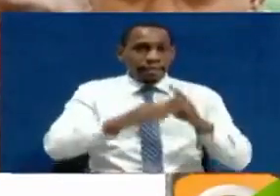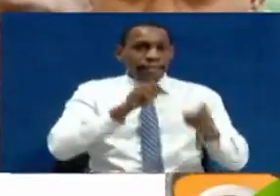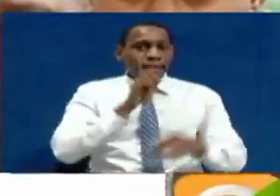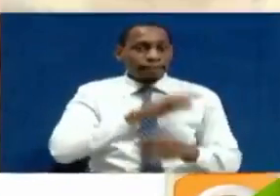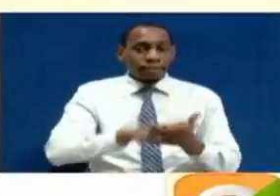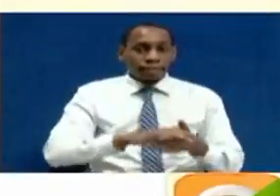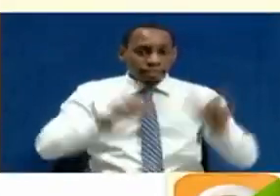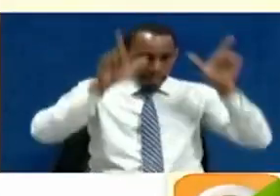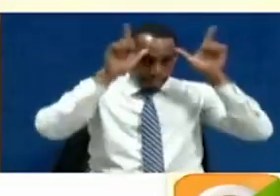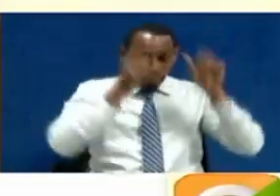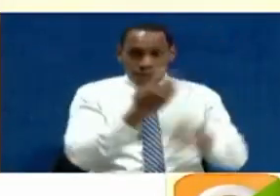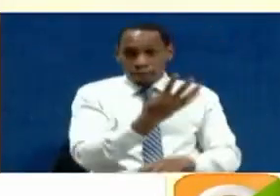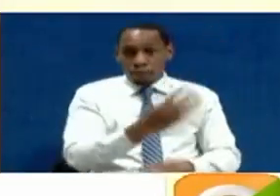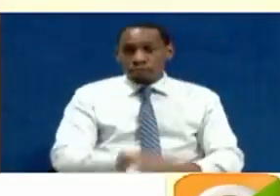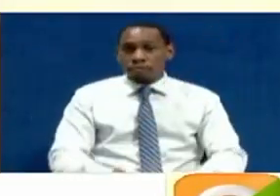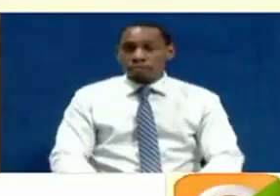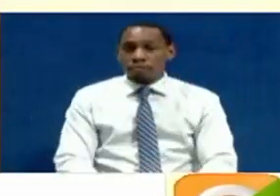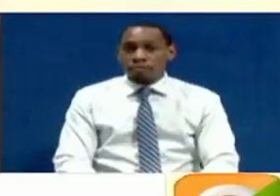ngombe wane.